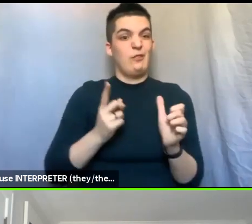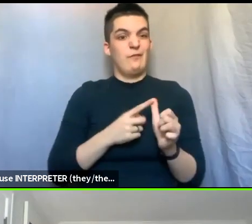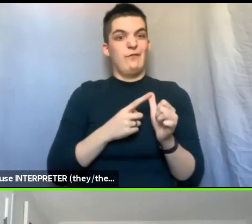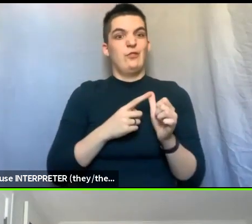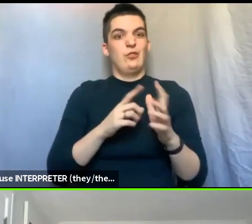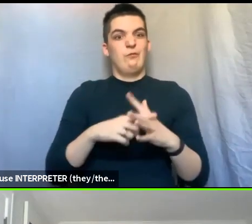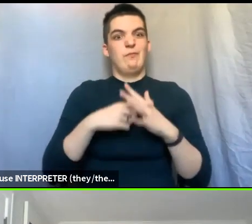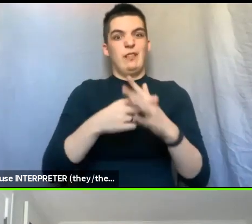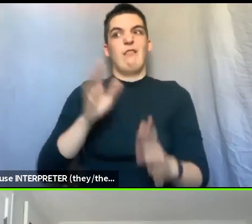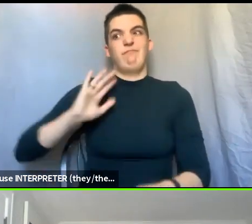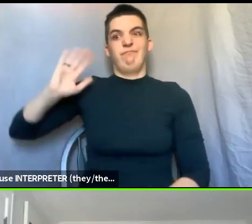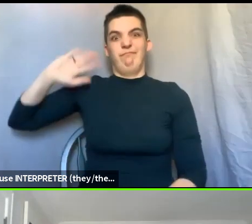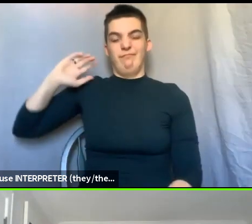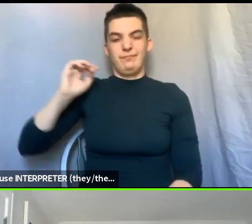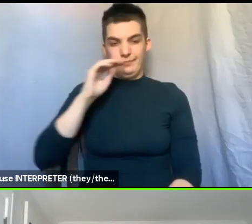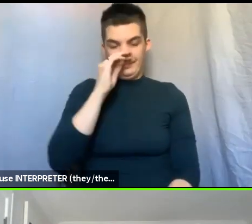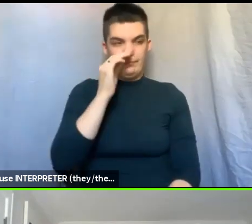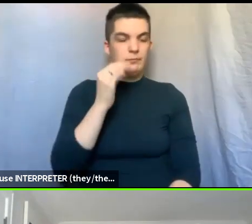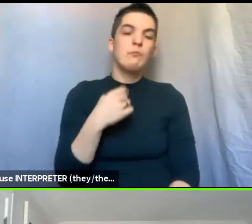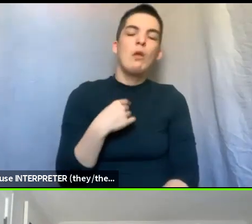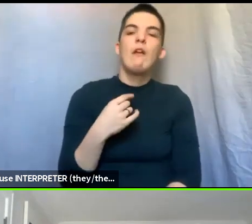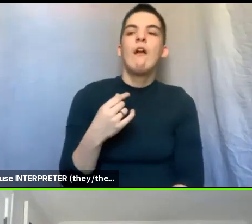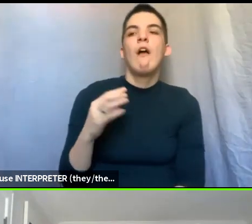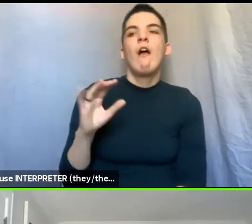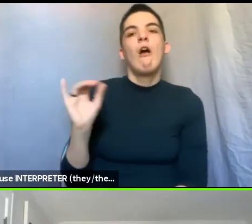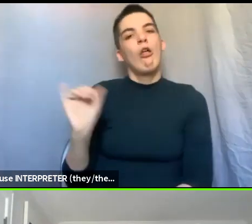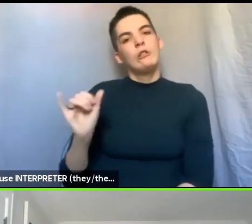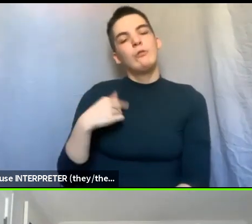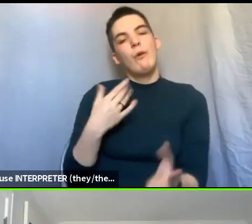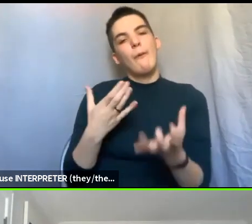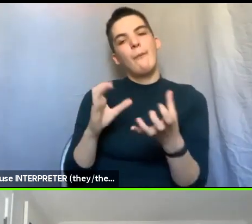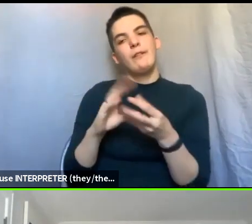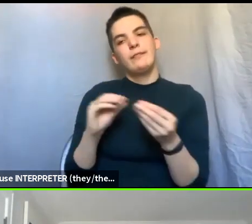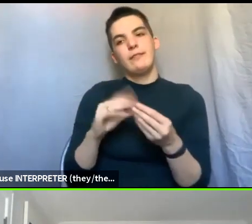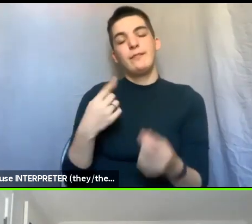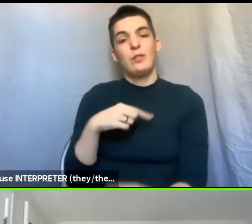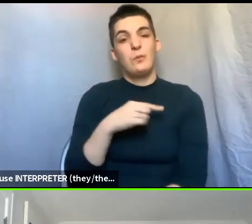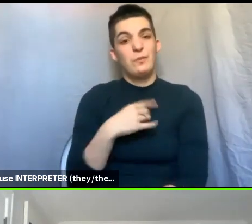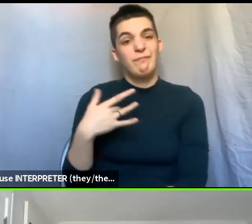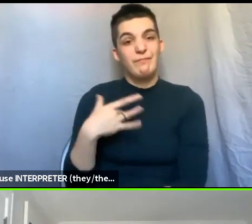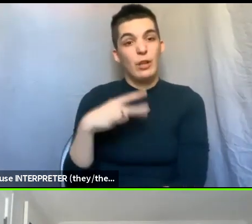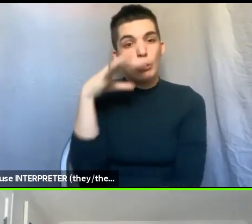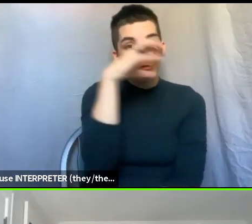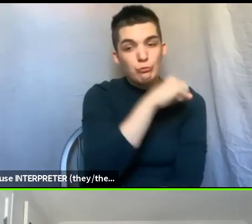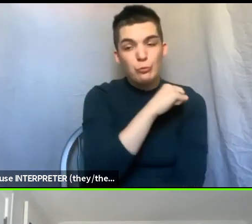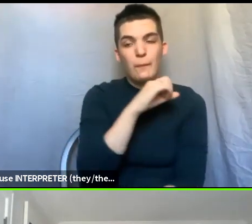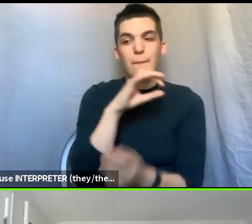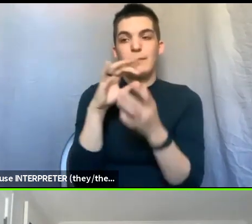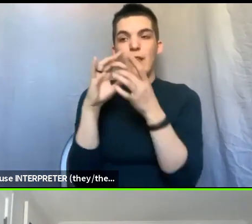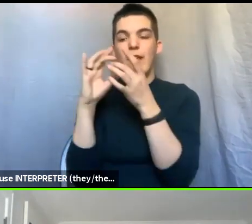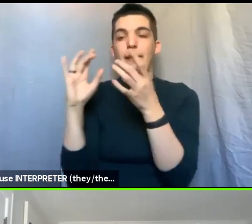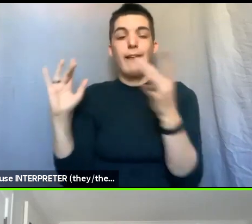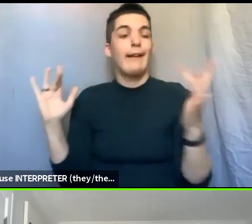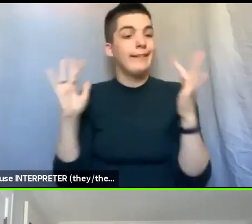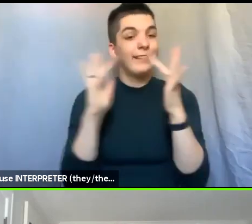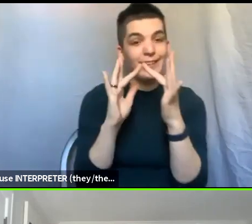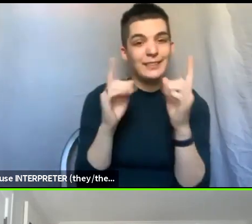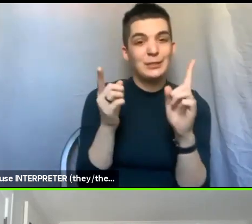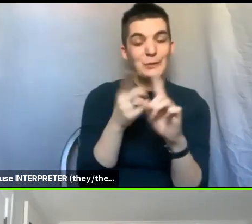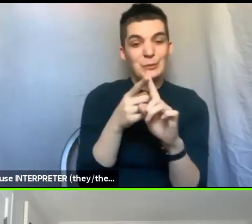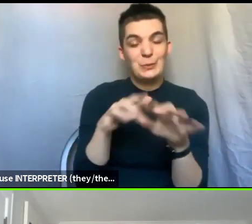I'd also say, you know, we sometimes assume that connecting to the audience is